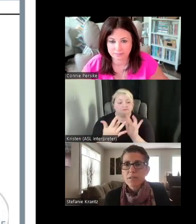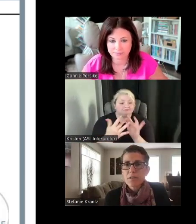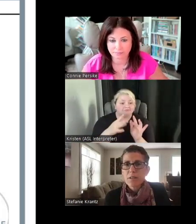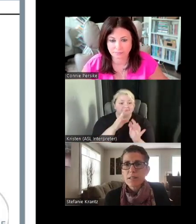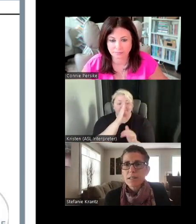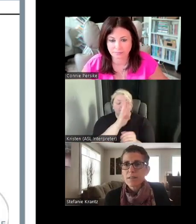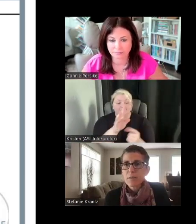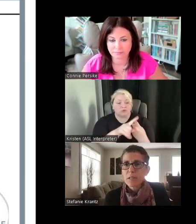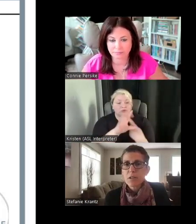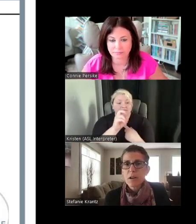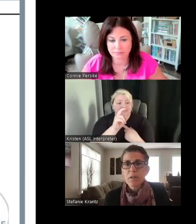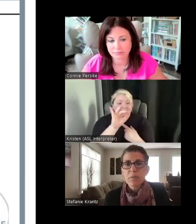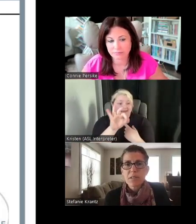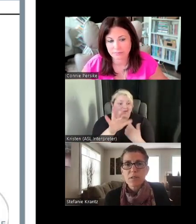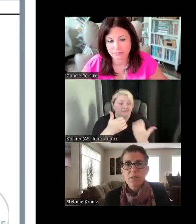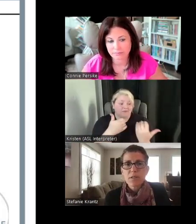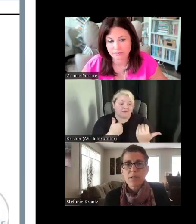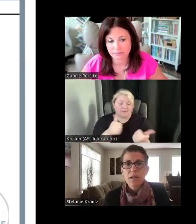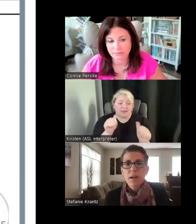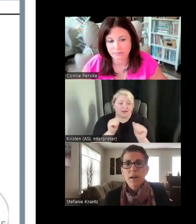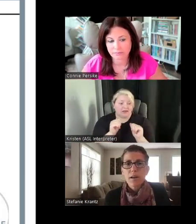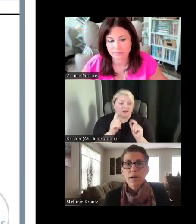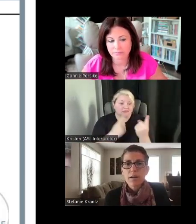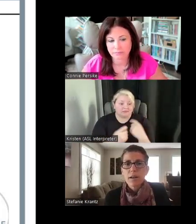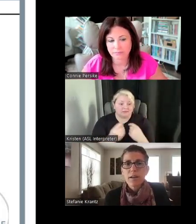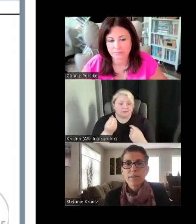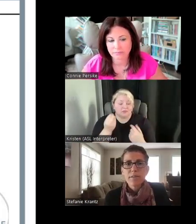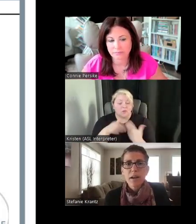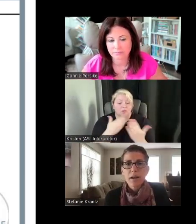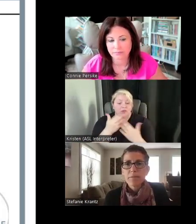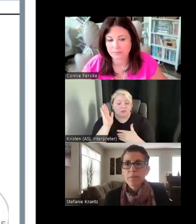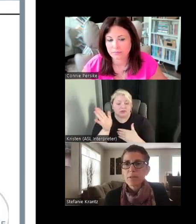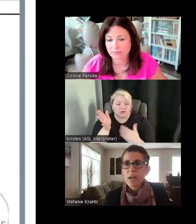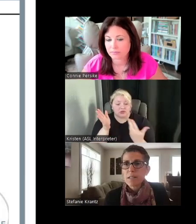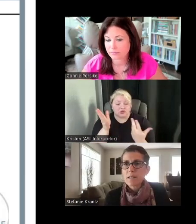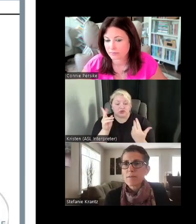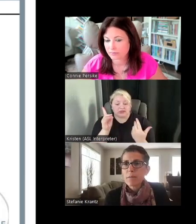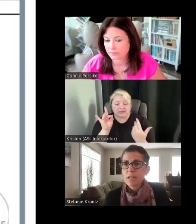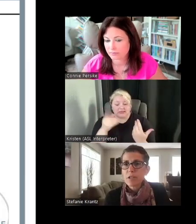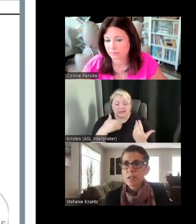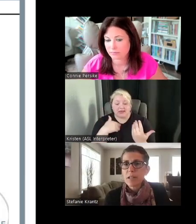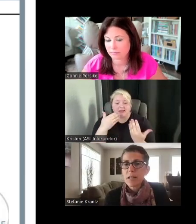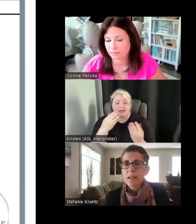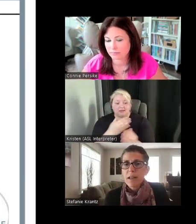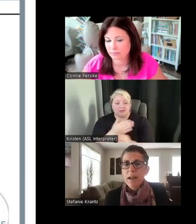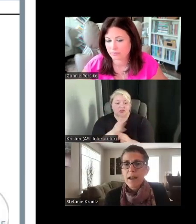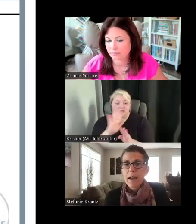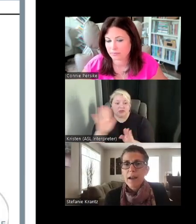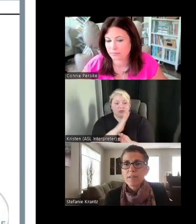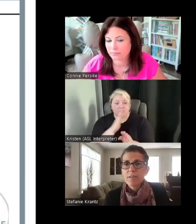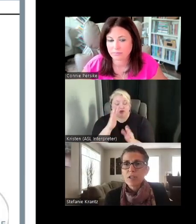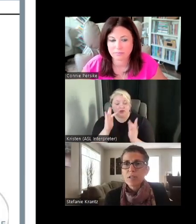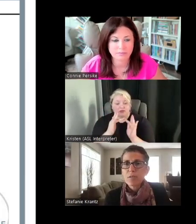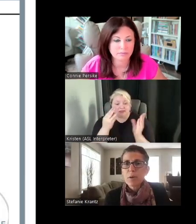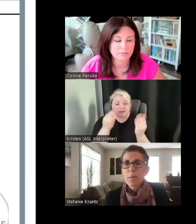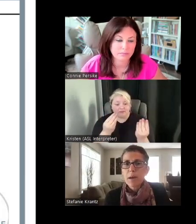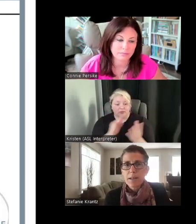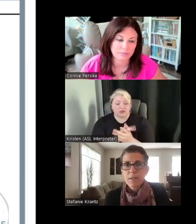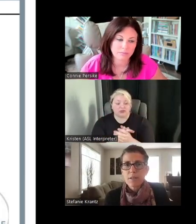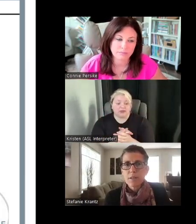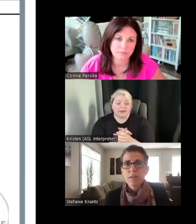directly. There's her contact information. All the presenters have contact information. And just